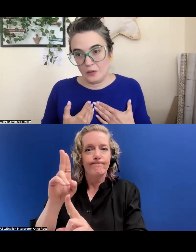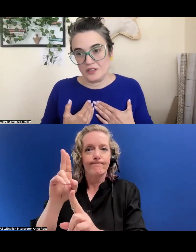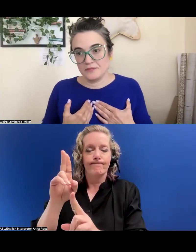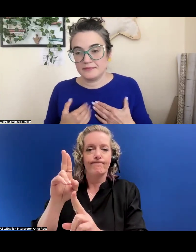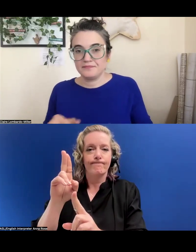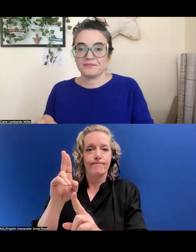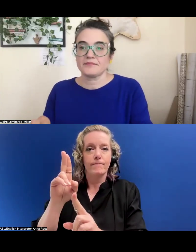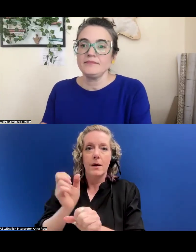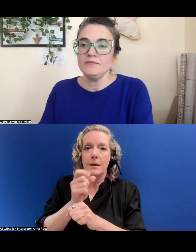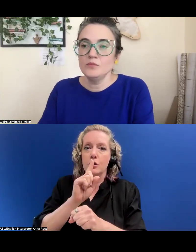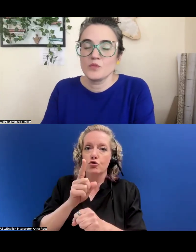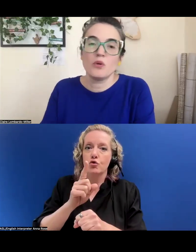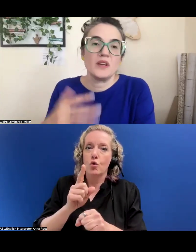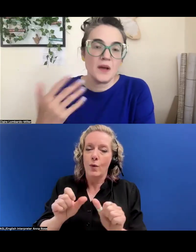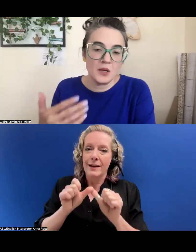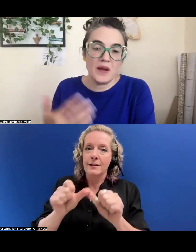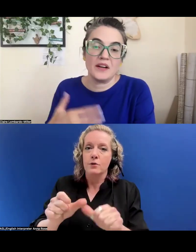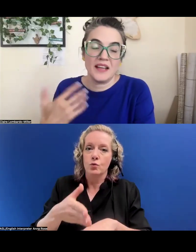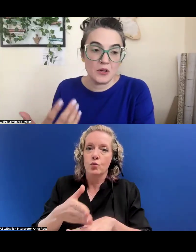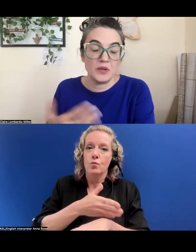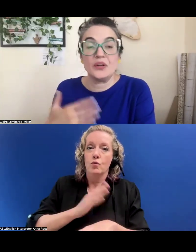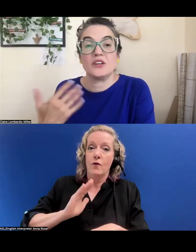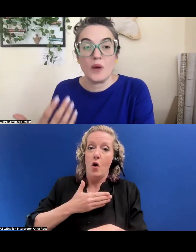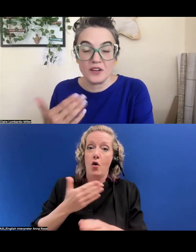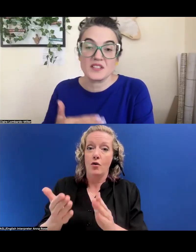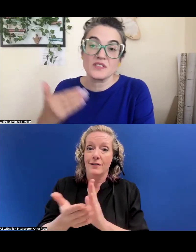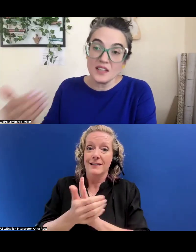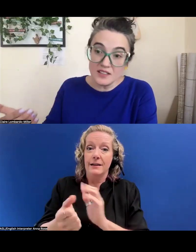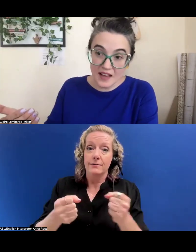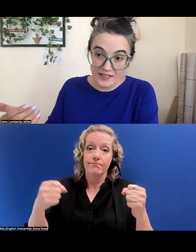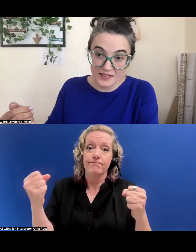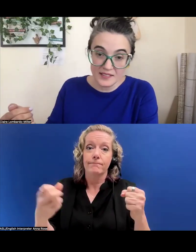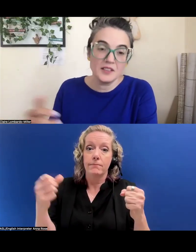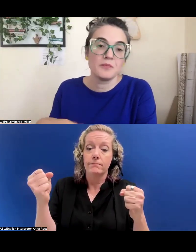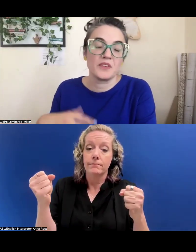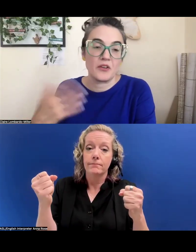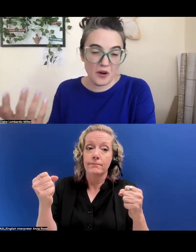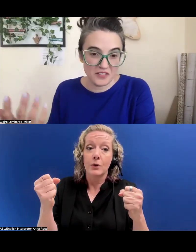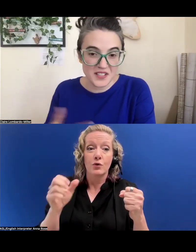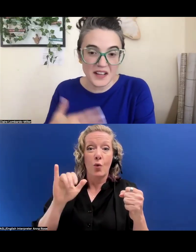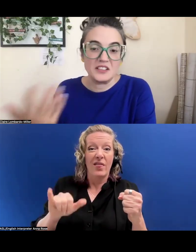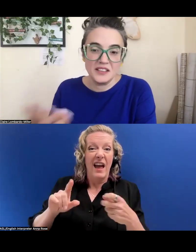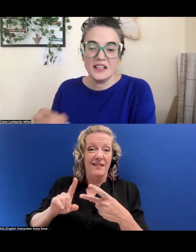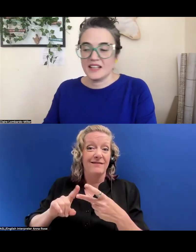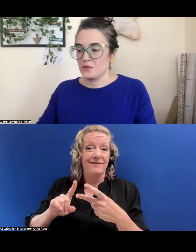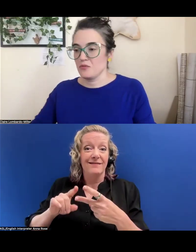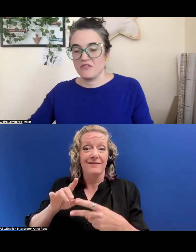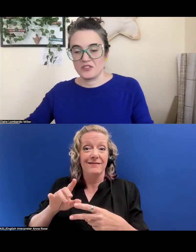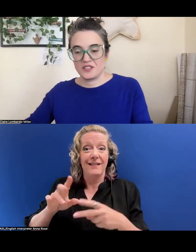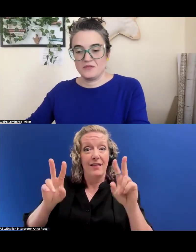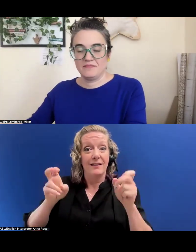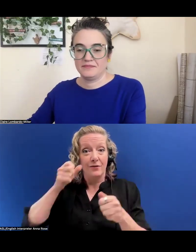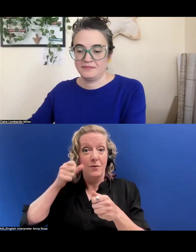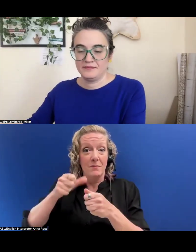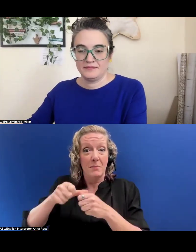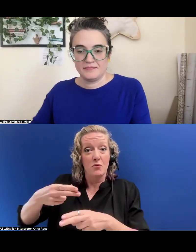that language? So when we talk about accountability and awareness of skill sets, the other part of the title, that's what it refers